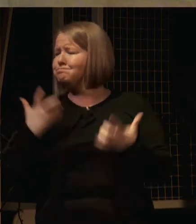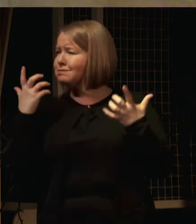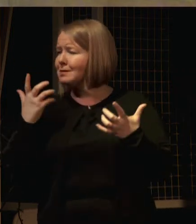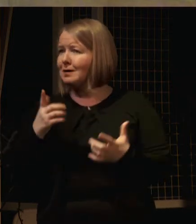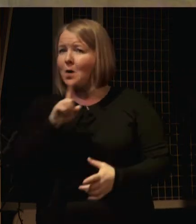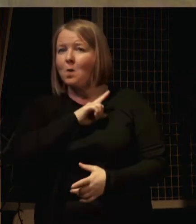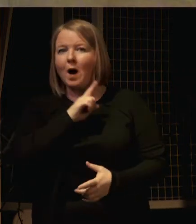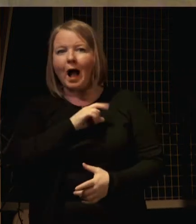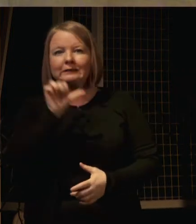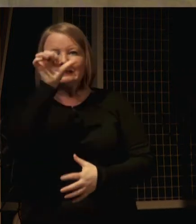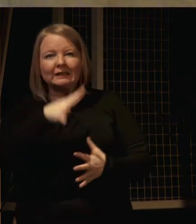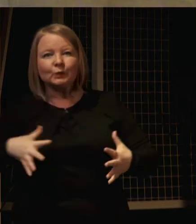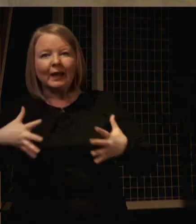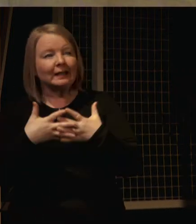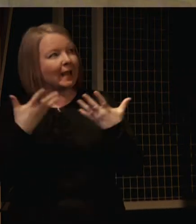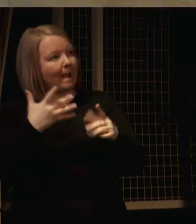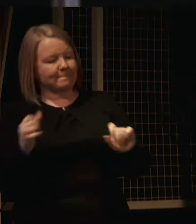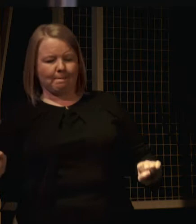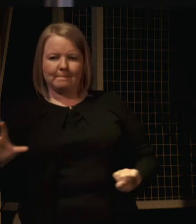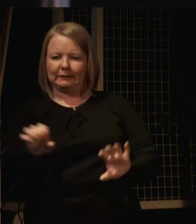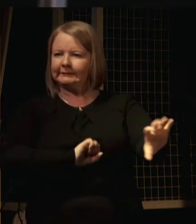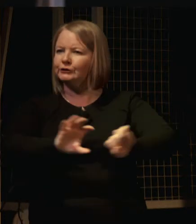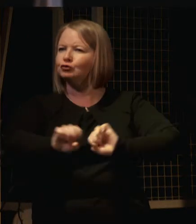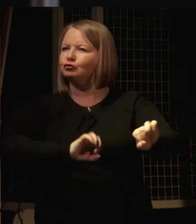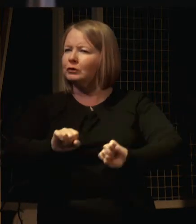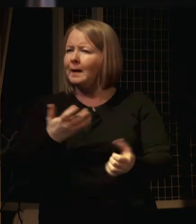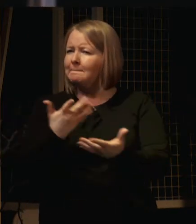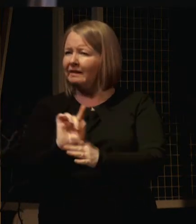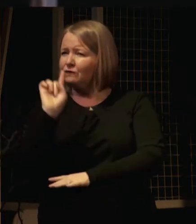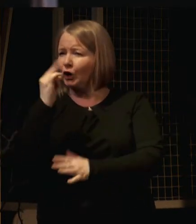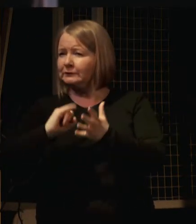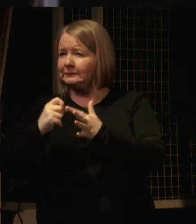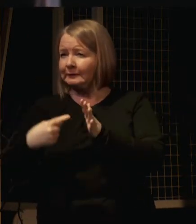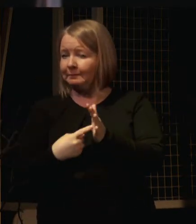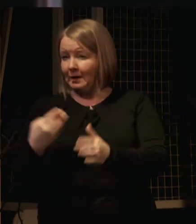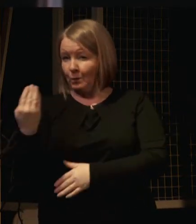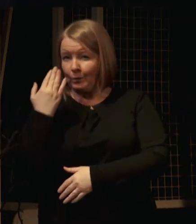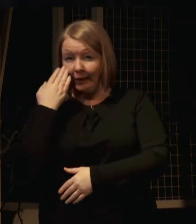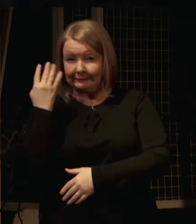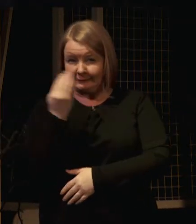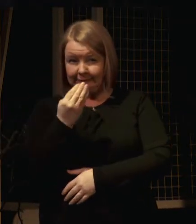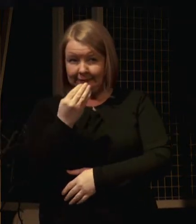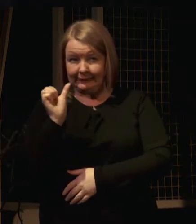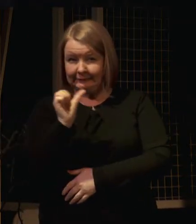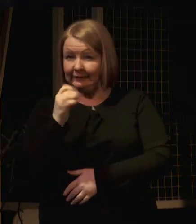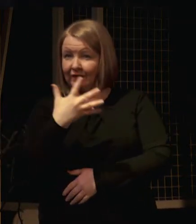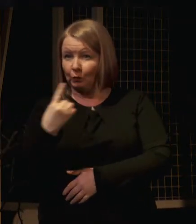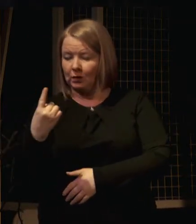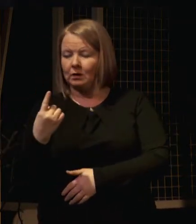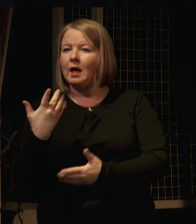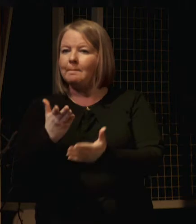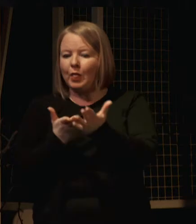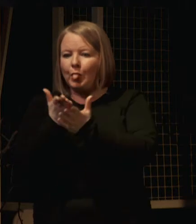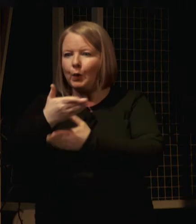that, for 6 weeks, he sieged this town before he finally gained entry on the 1st of September 1651. Now, when his army broke through the walls,